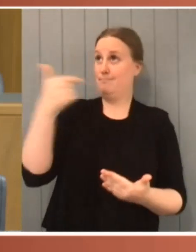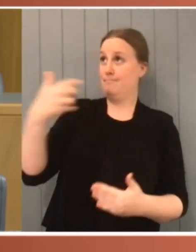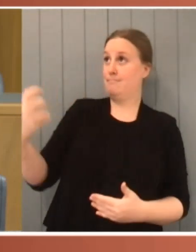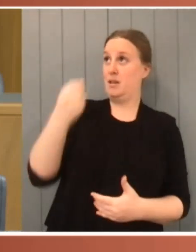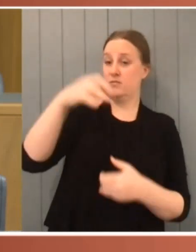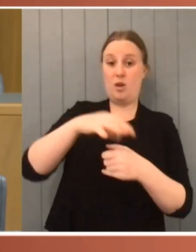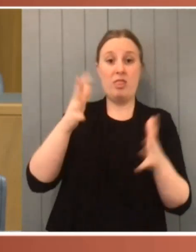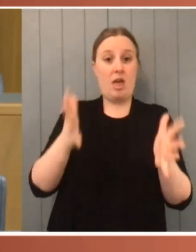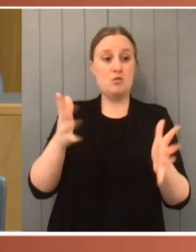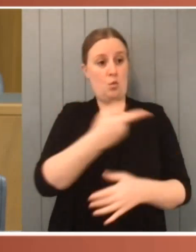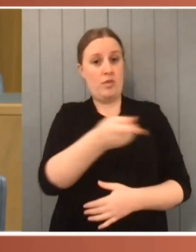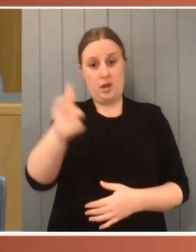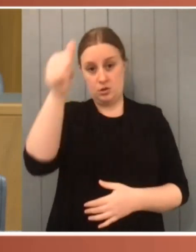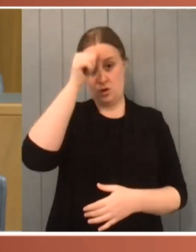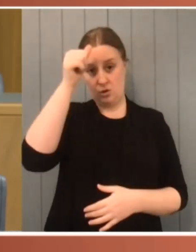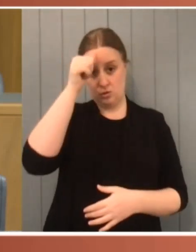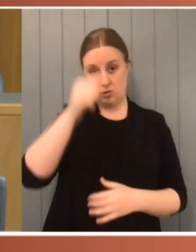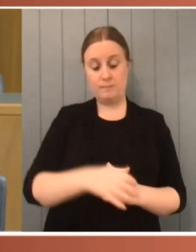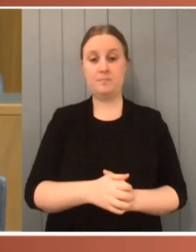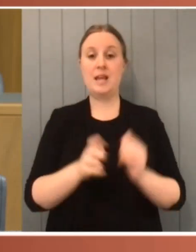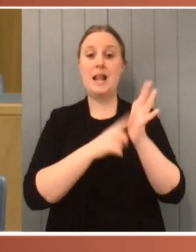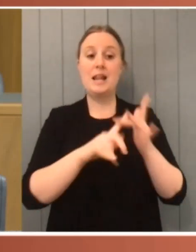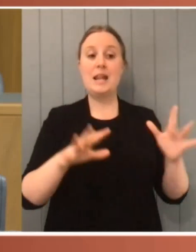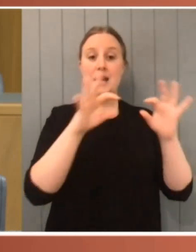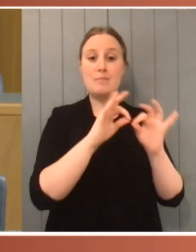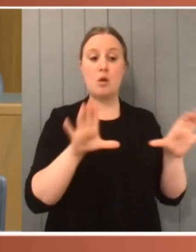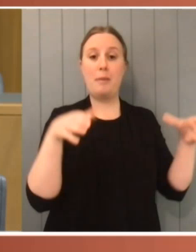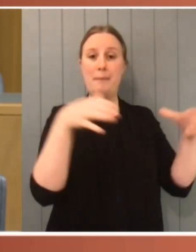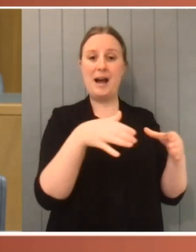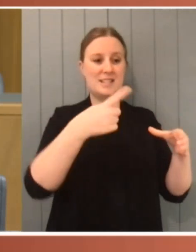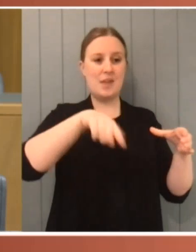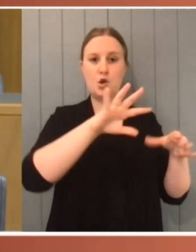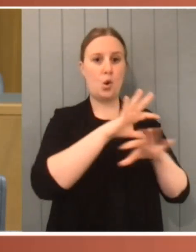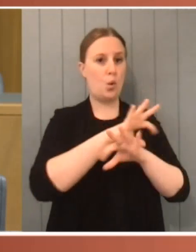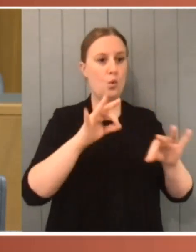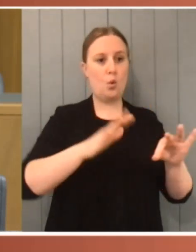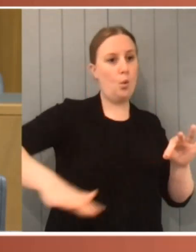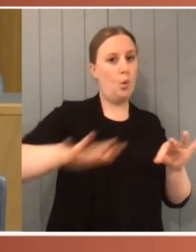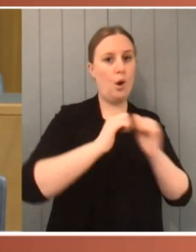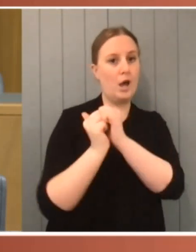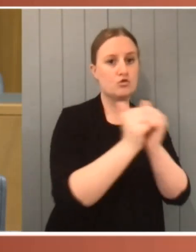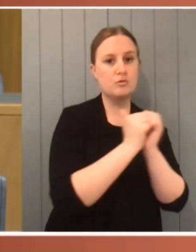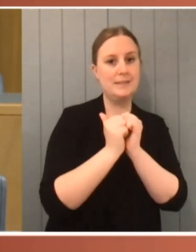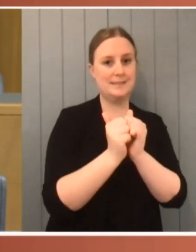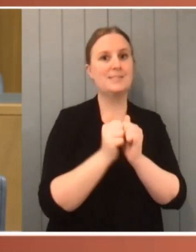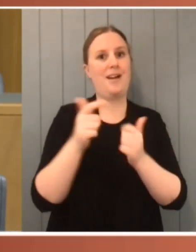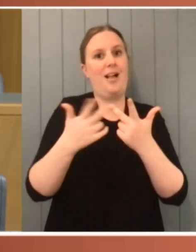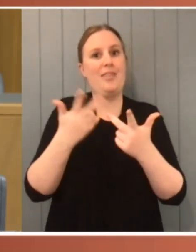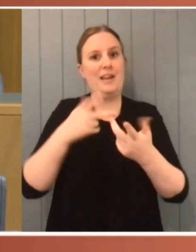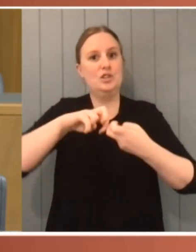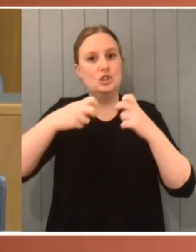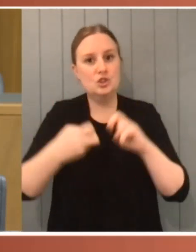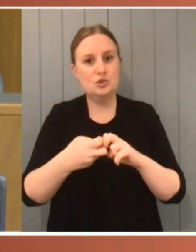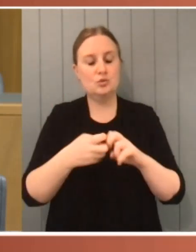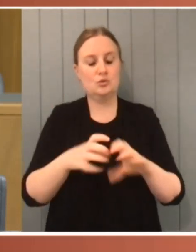within the Liberal Party was another impediment to change. While evidence suggests from the late 1980s that position